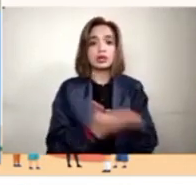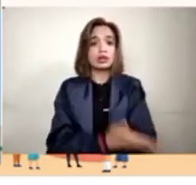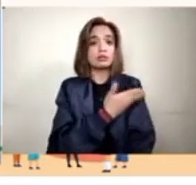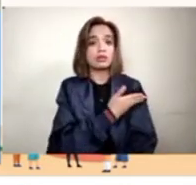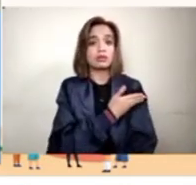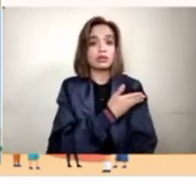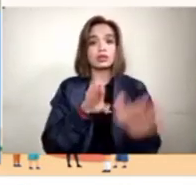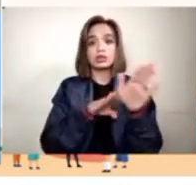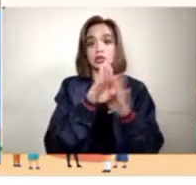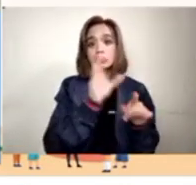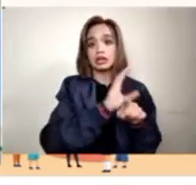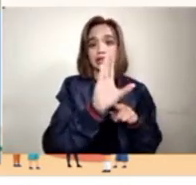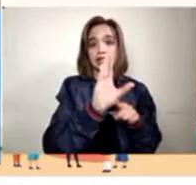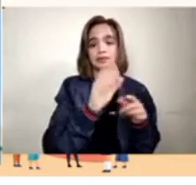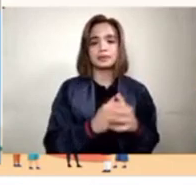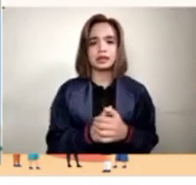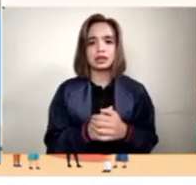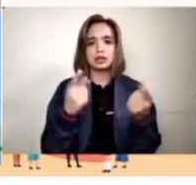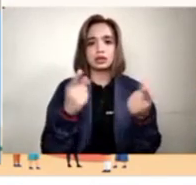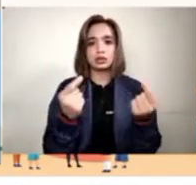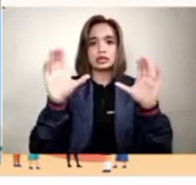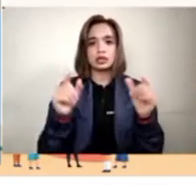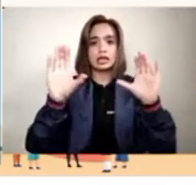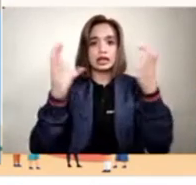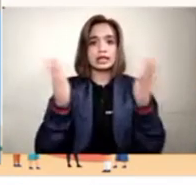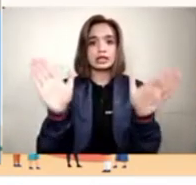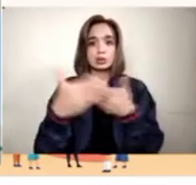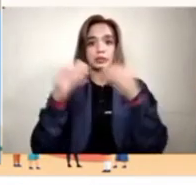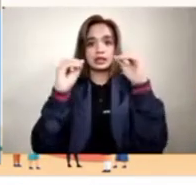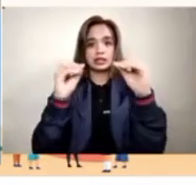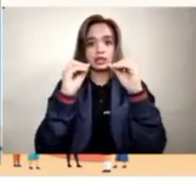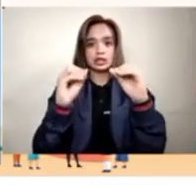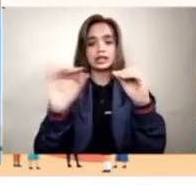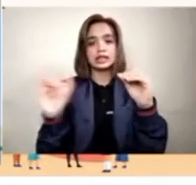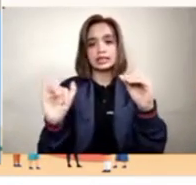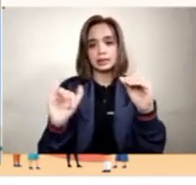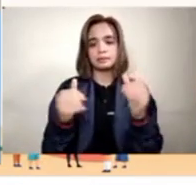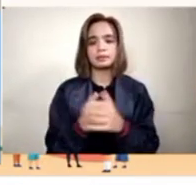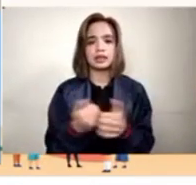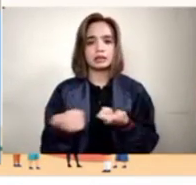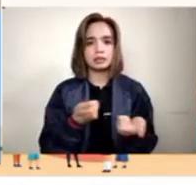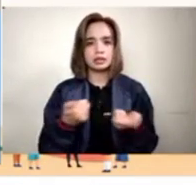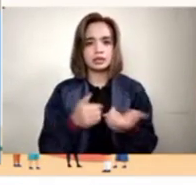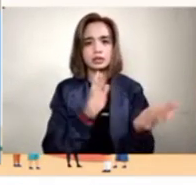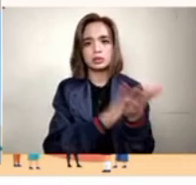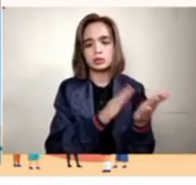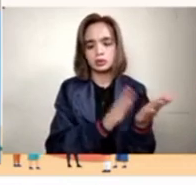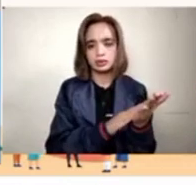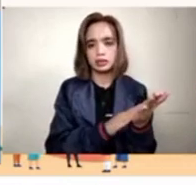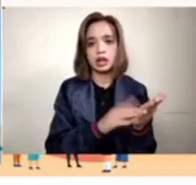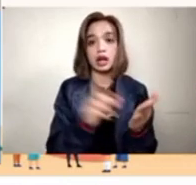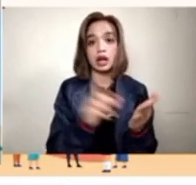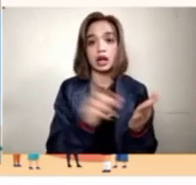The proposed career progression diverges at MT1 to classroom teaching and school